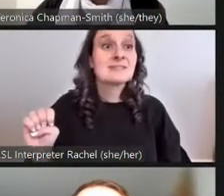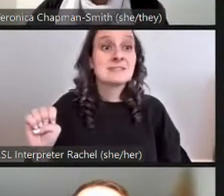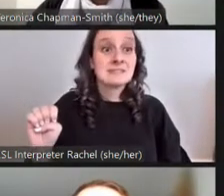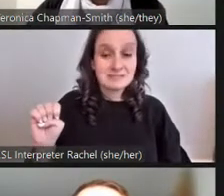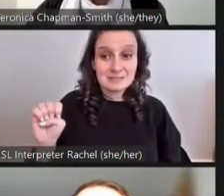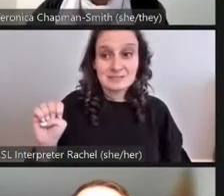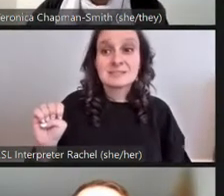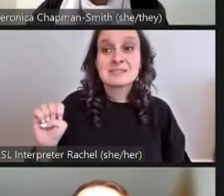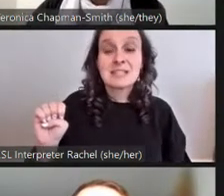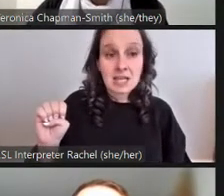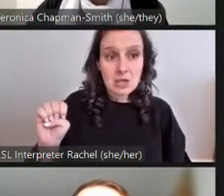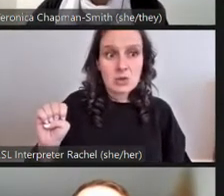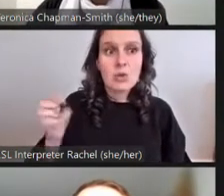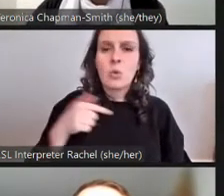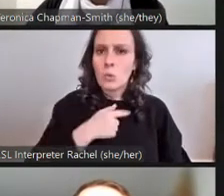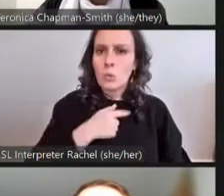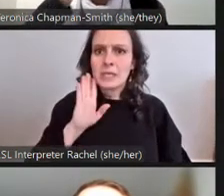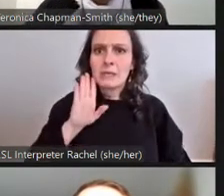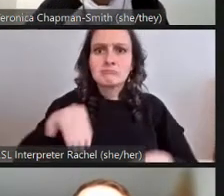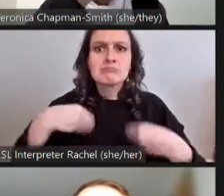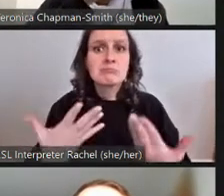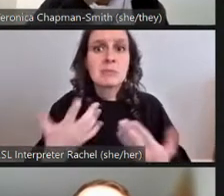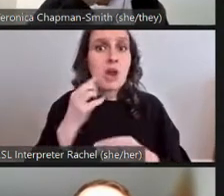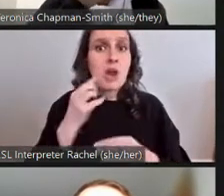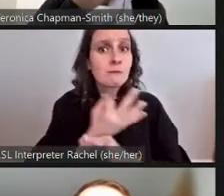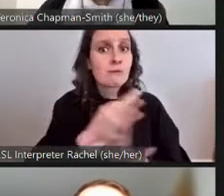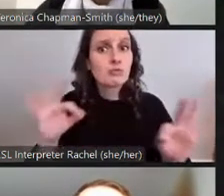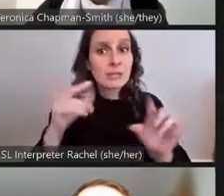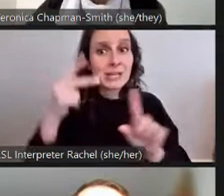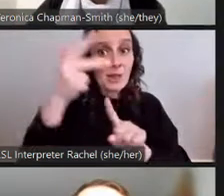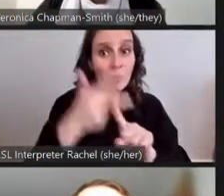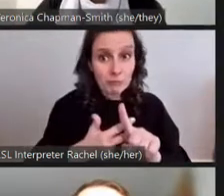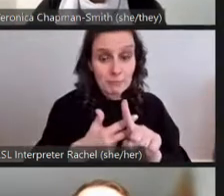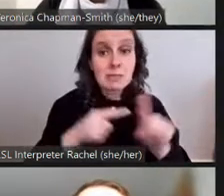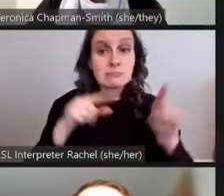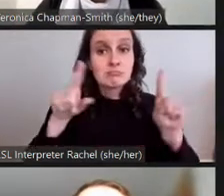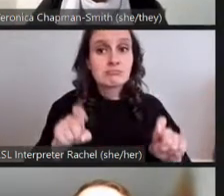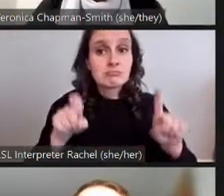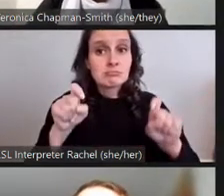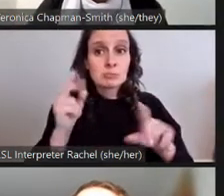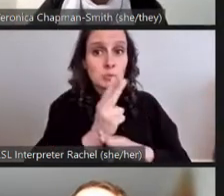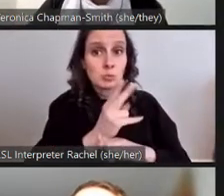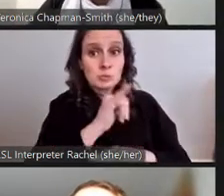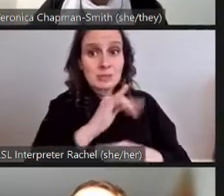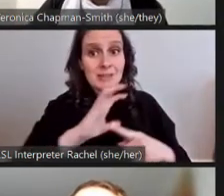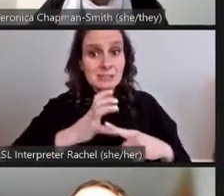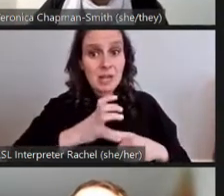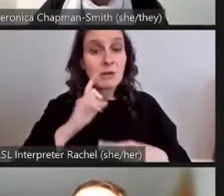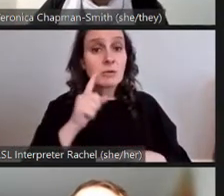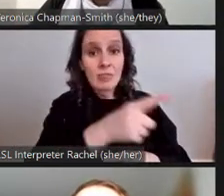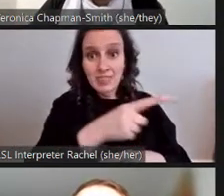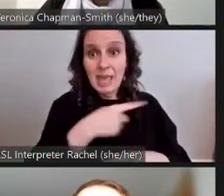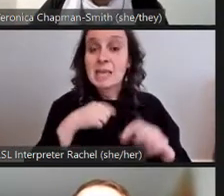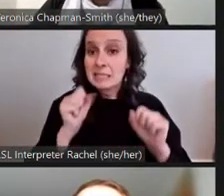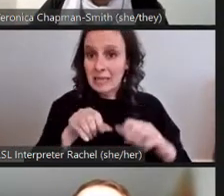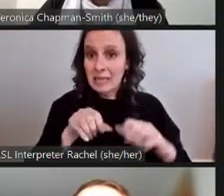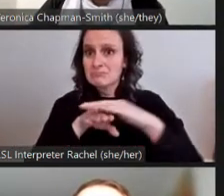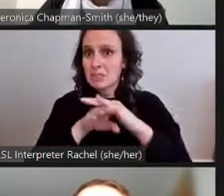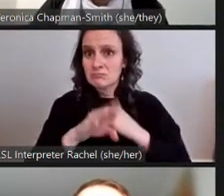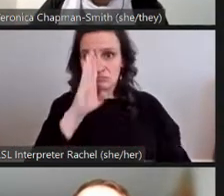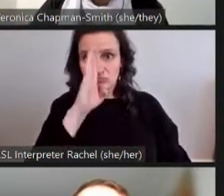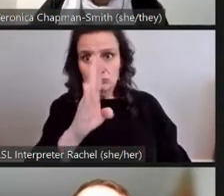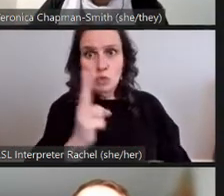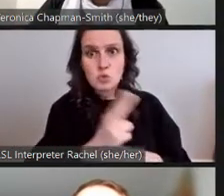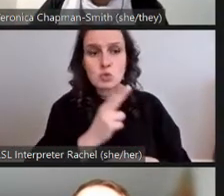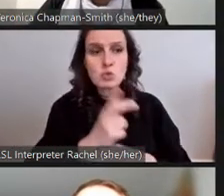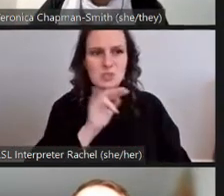to extend a free 3-month trial to the channel. And this promotion can be directly accessed using the